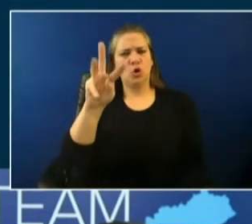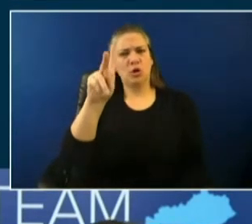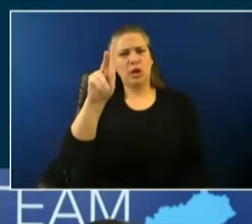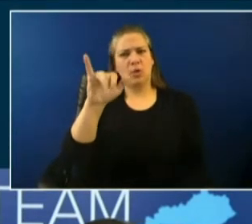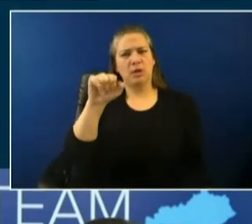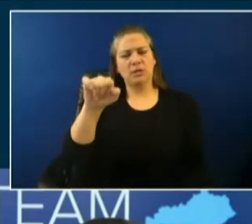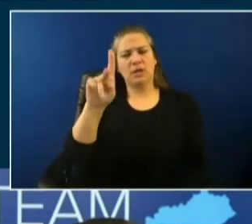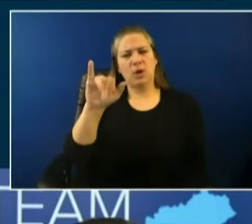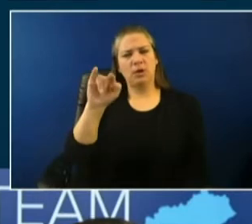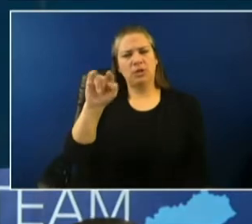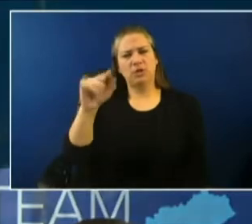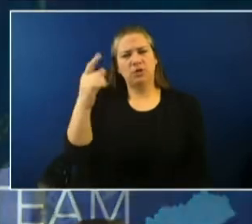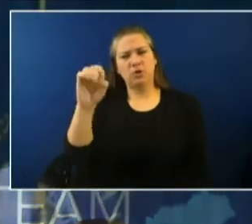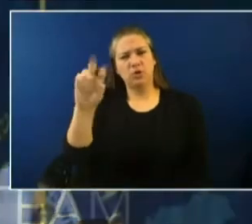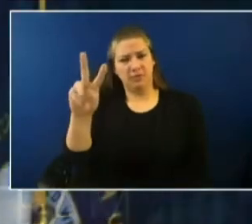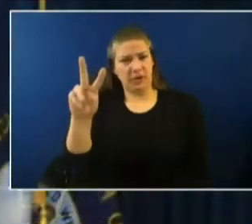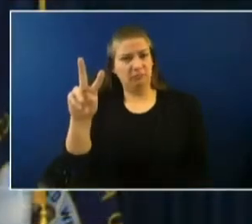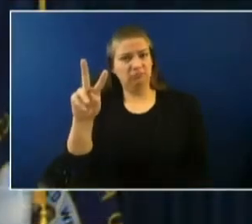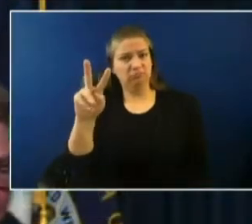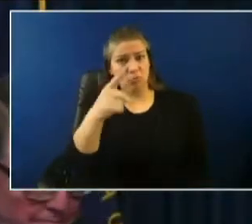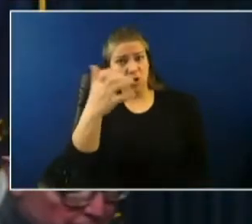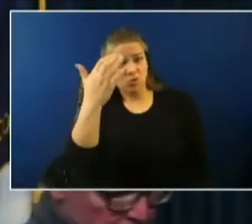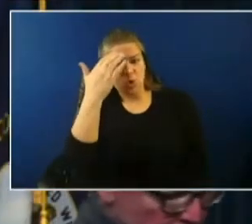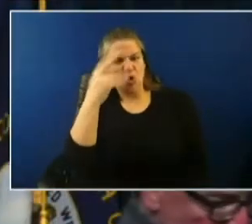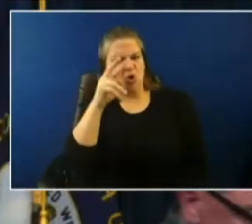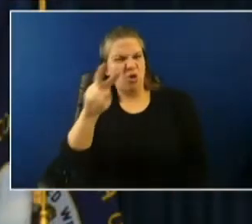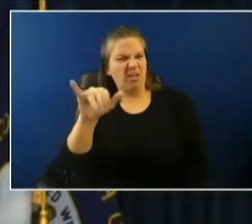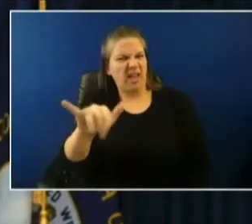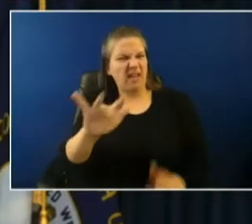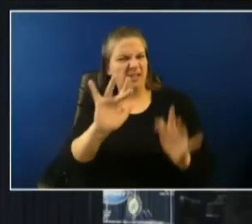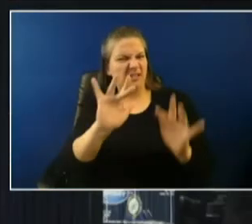snowky.ky.gov. Governor, I'll turn it back over to you. Thank you, sir.